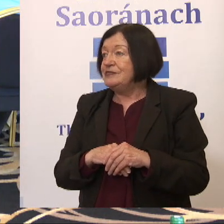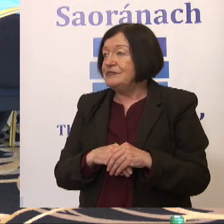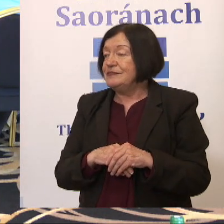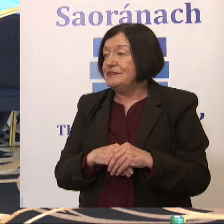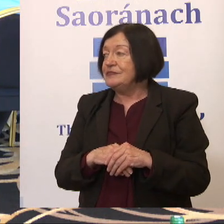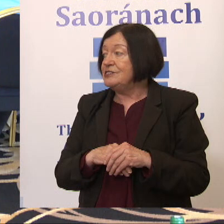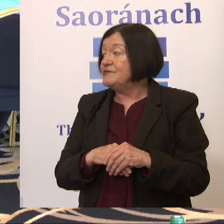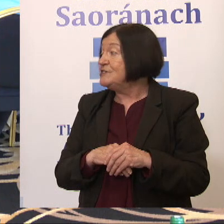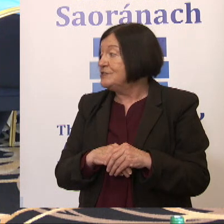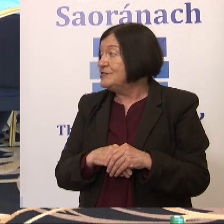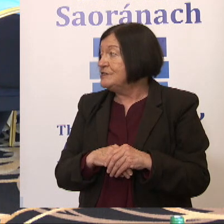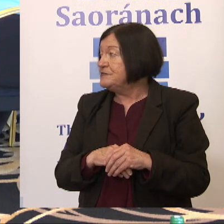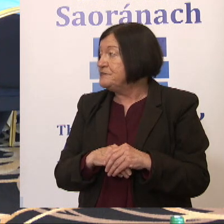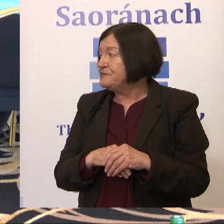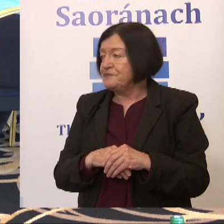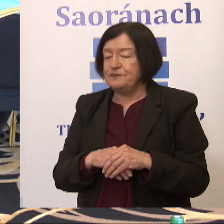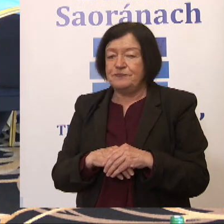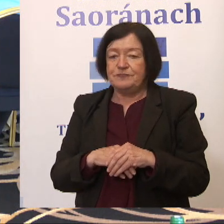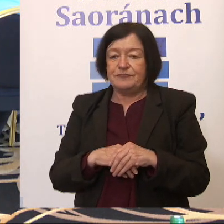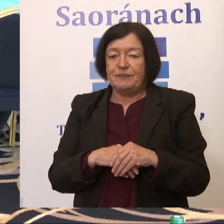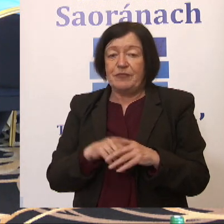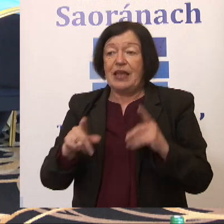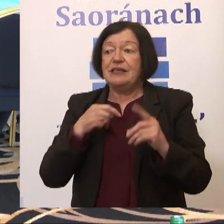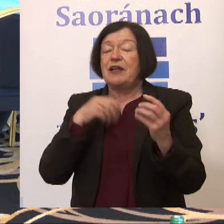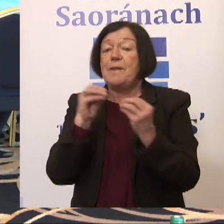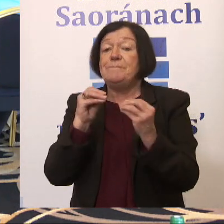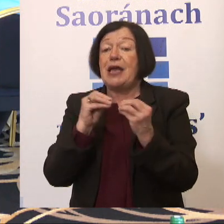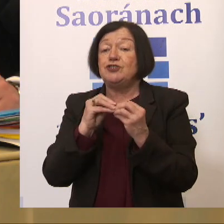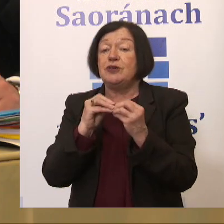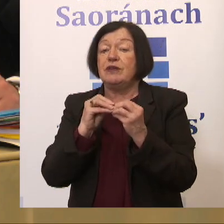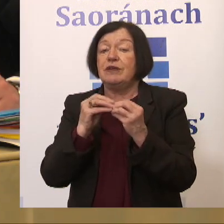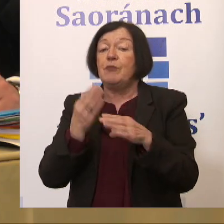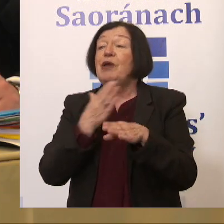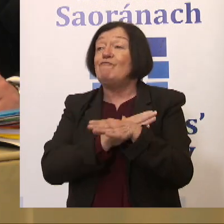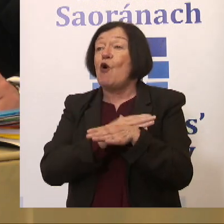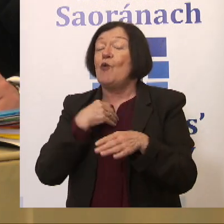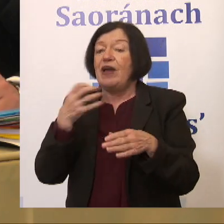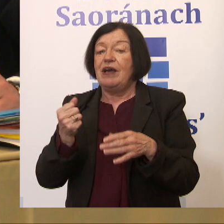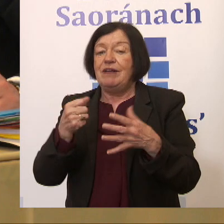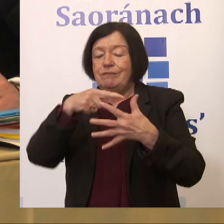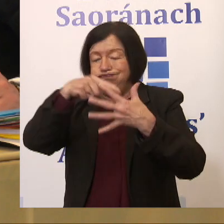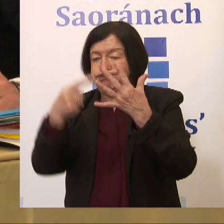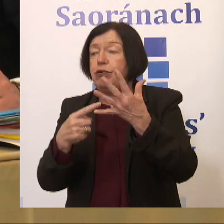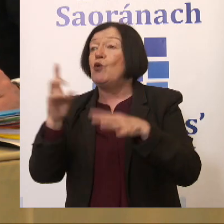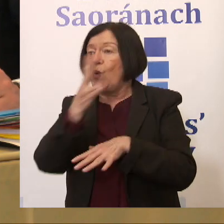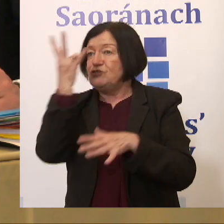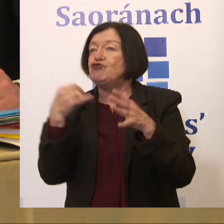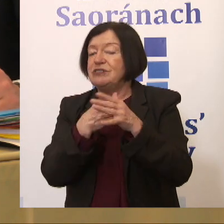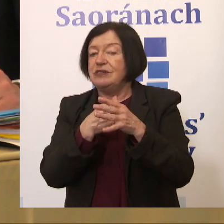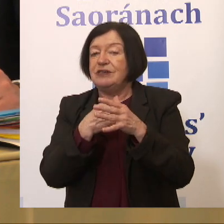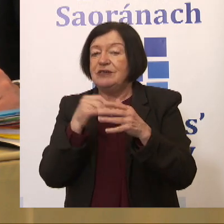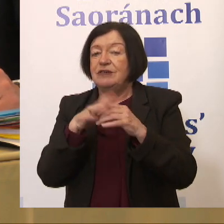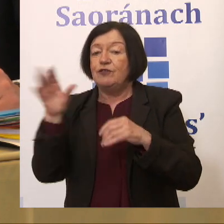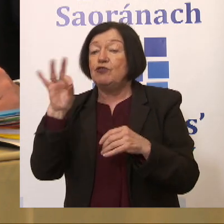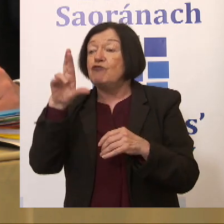Áinle, thank you very much. So, as I mentioned before, we have a number of questions for